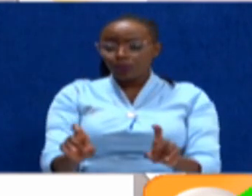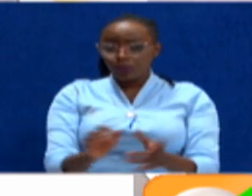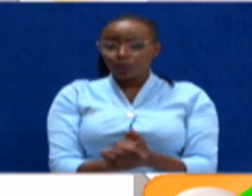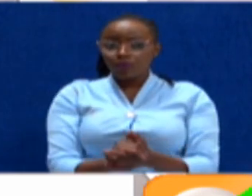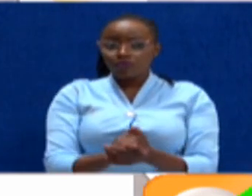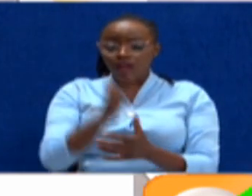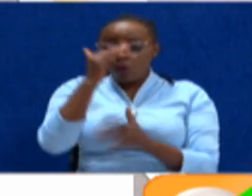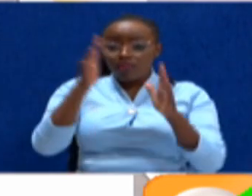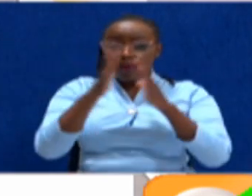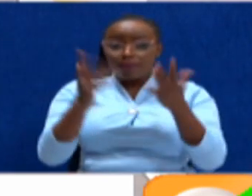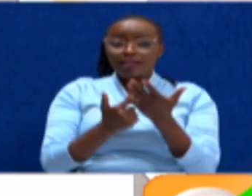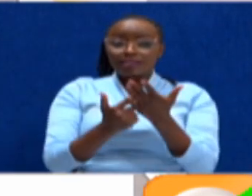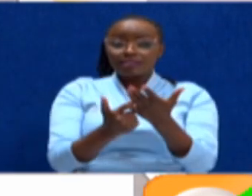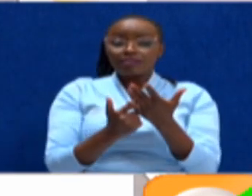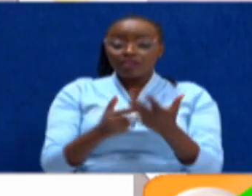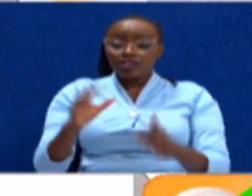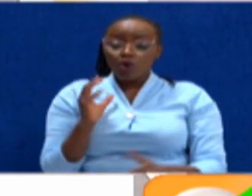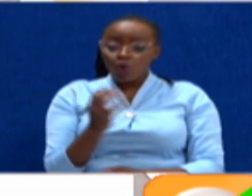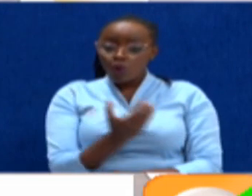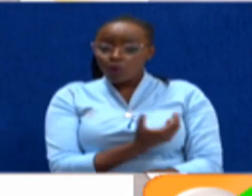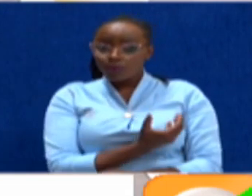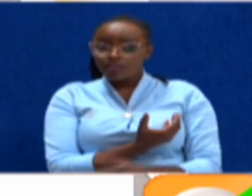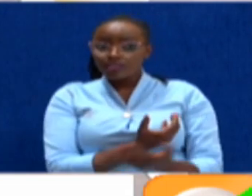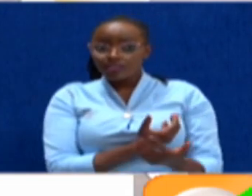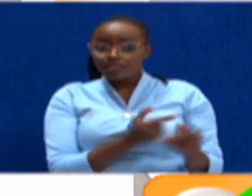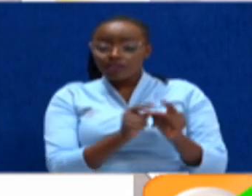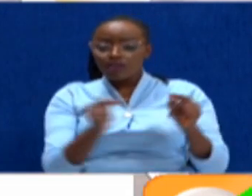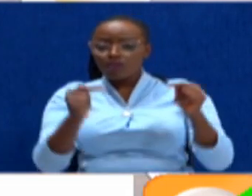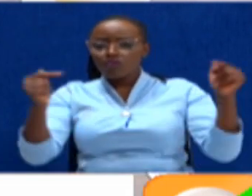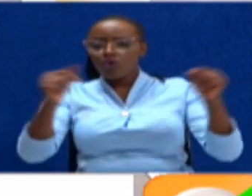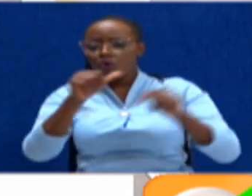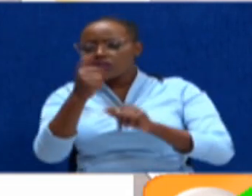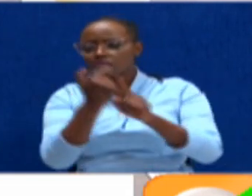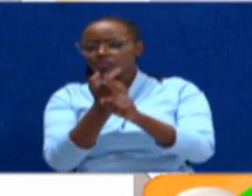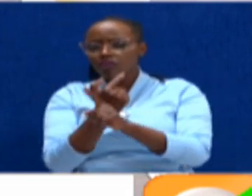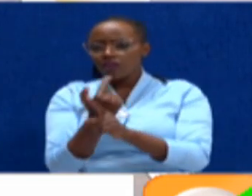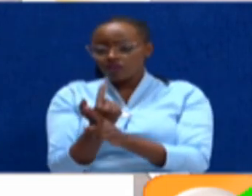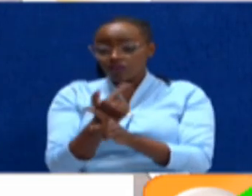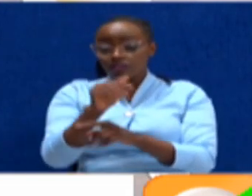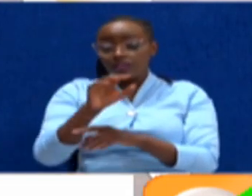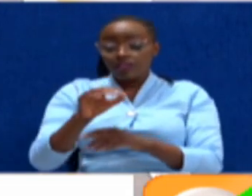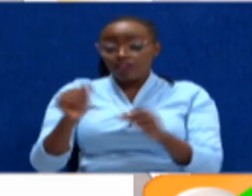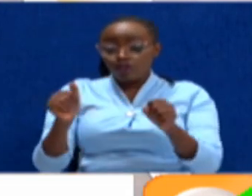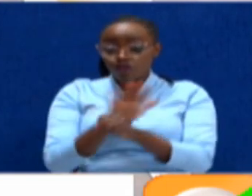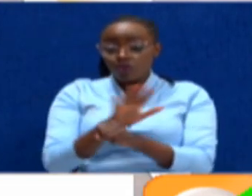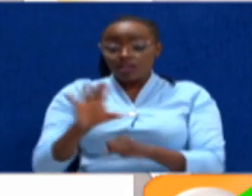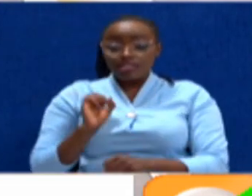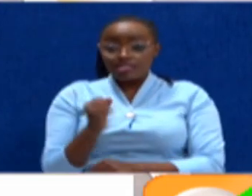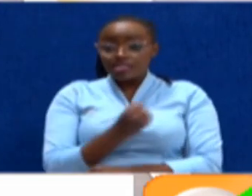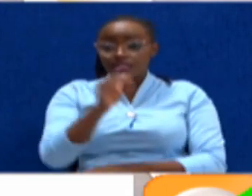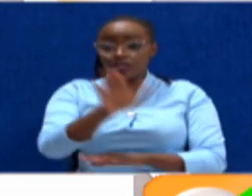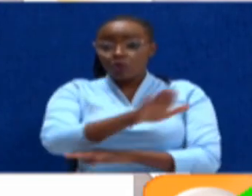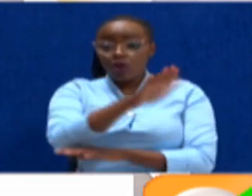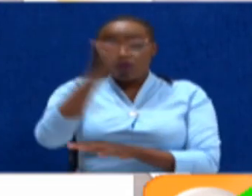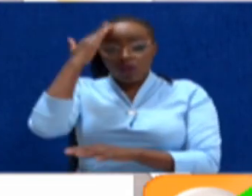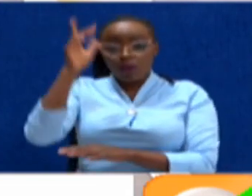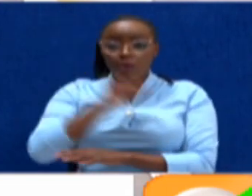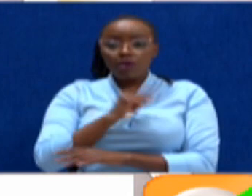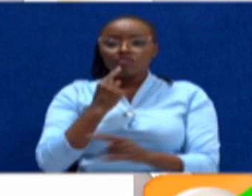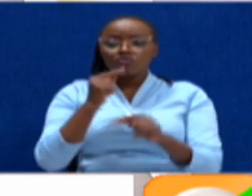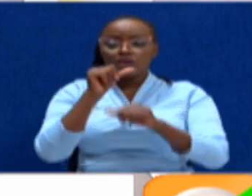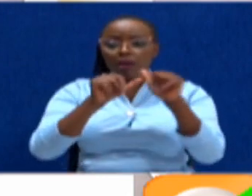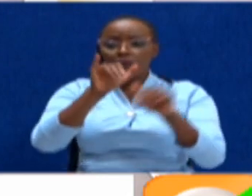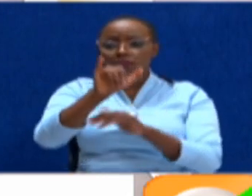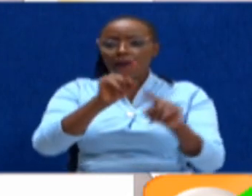Because there was the big debate about committee versus plenary, whole house and whatever. And I know Yvonne did quite a bit of